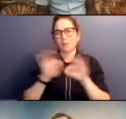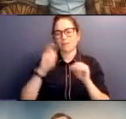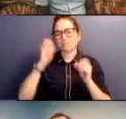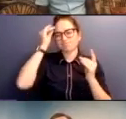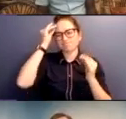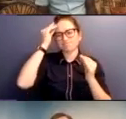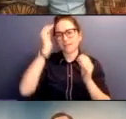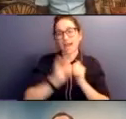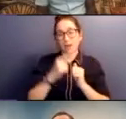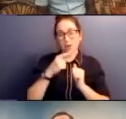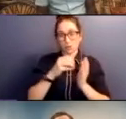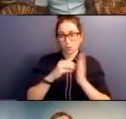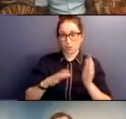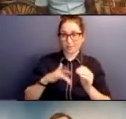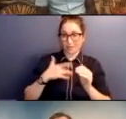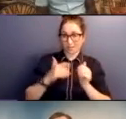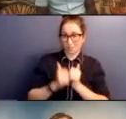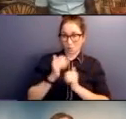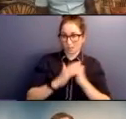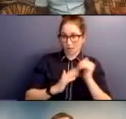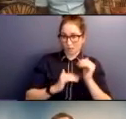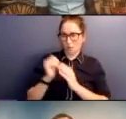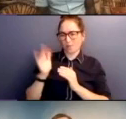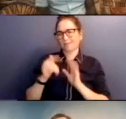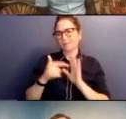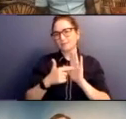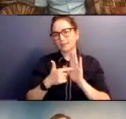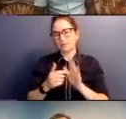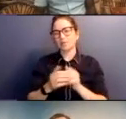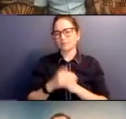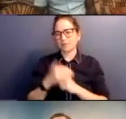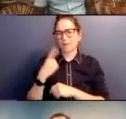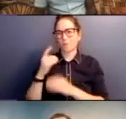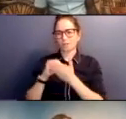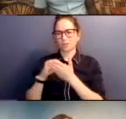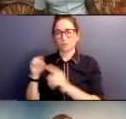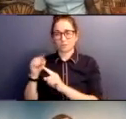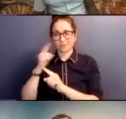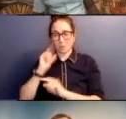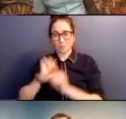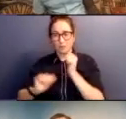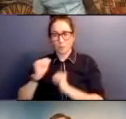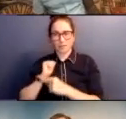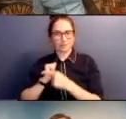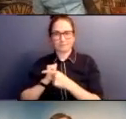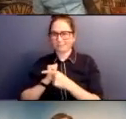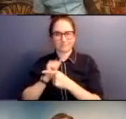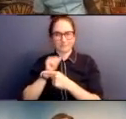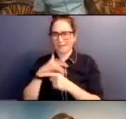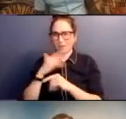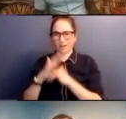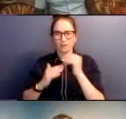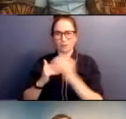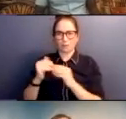my student feels most comfortable playing. For example, I have a student who, when it comes to performances, does not feel comfortable in the